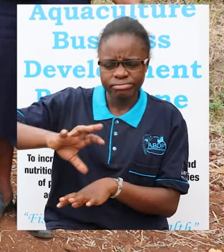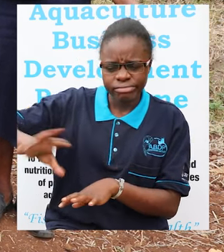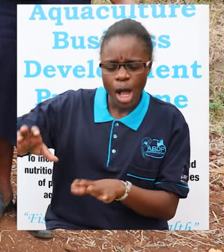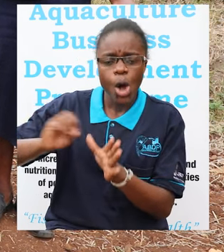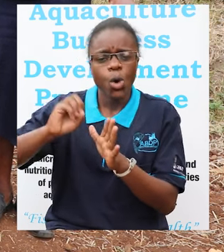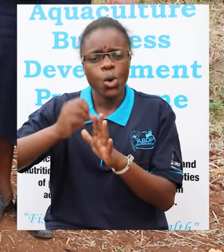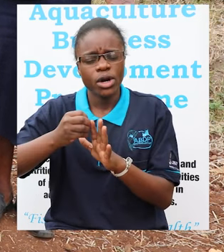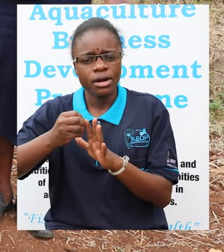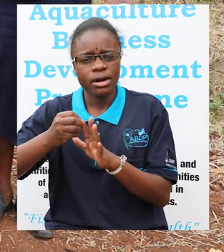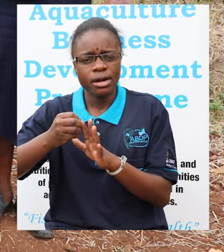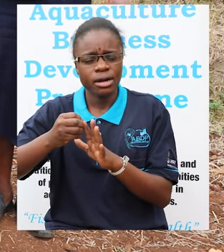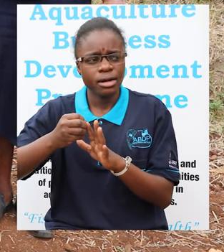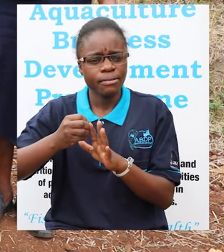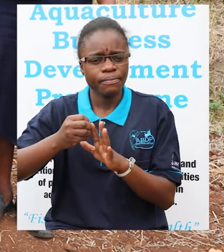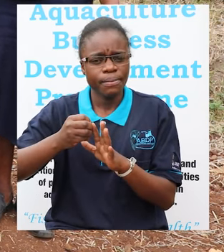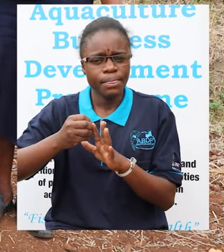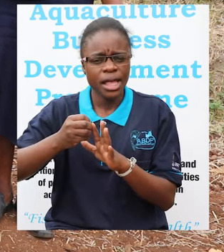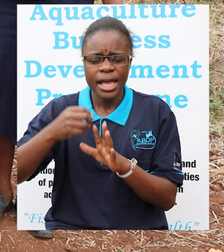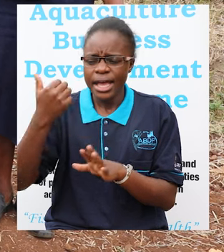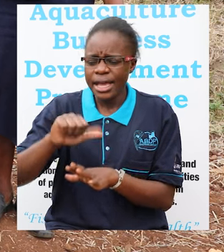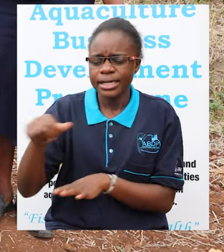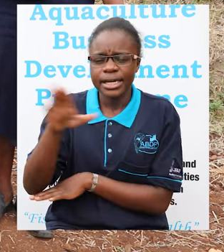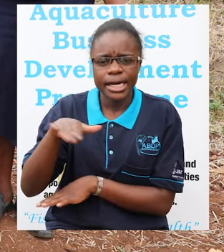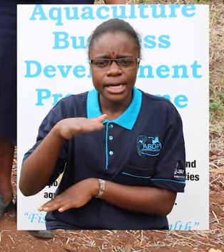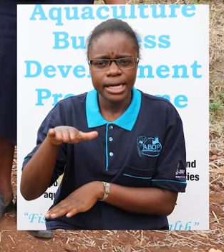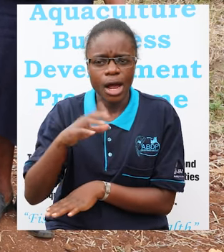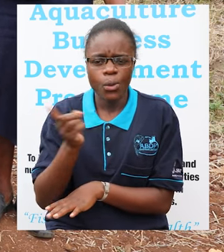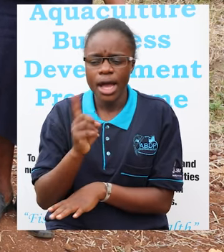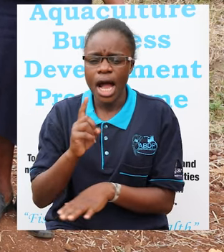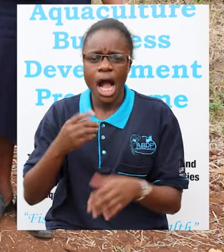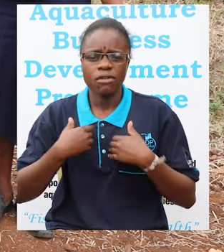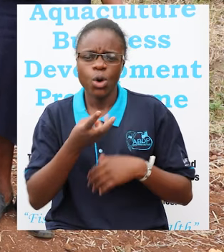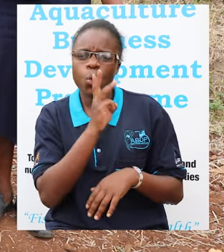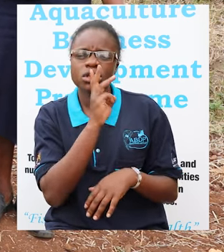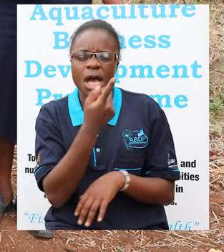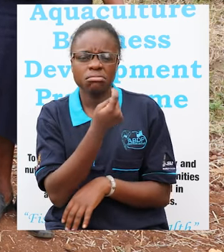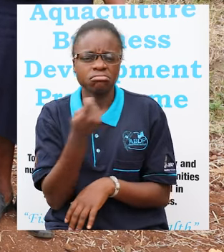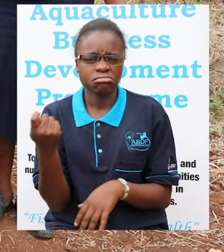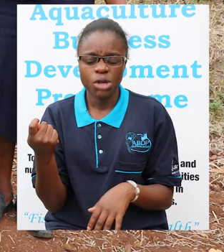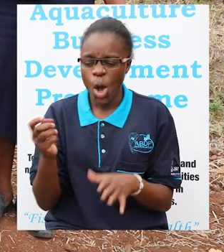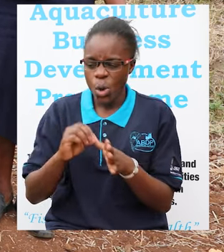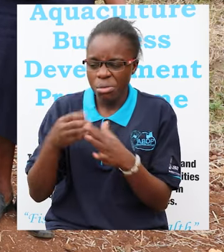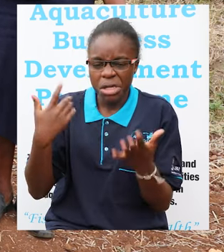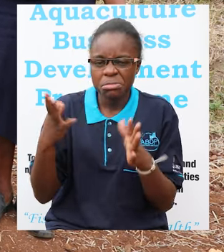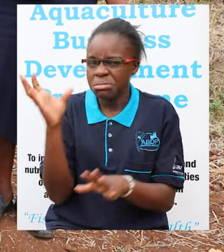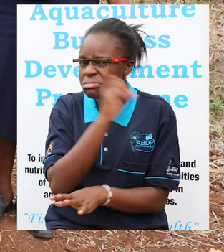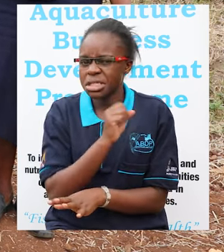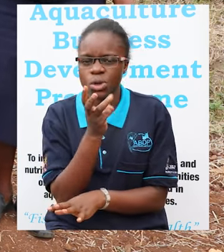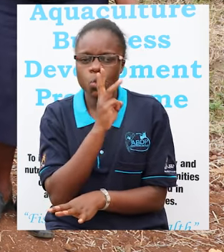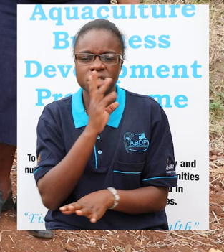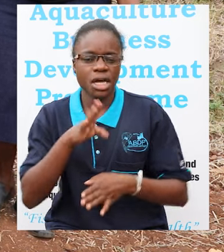any area where you have limited water. It's an easy garden to manage, and anybody can